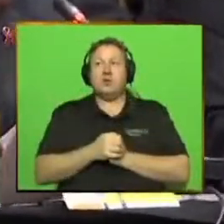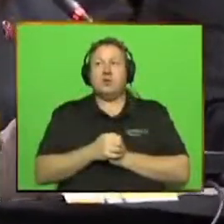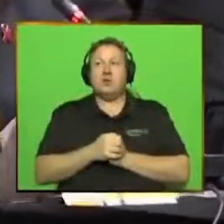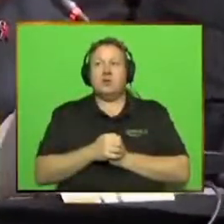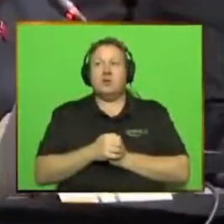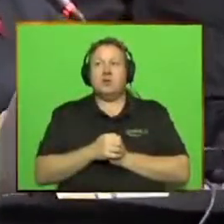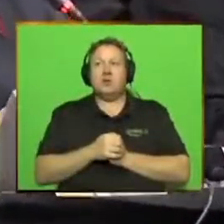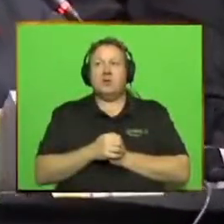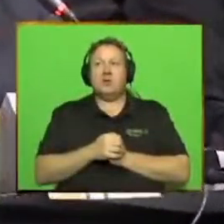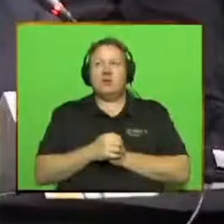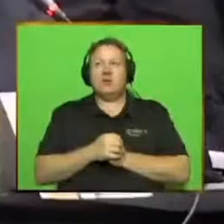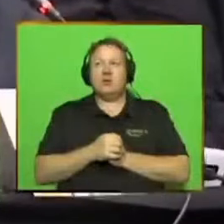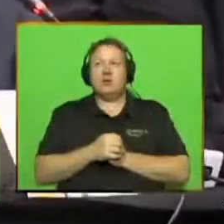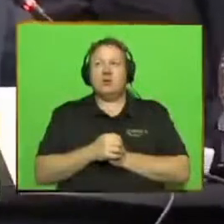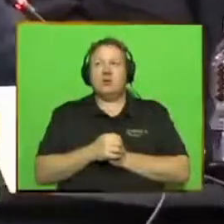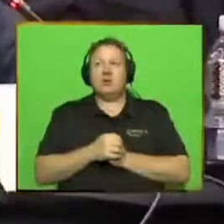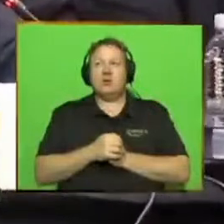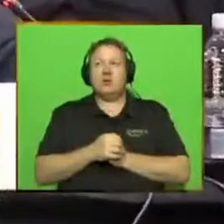Honorable